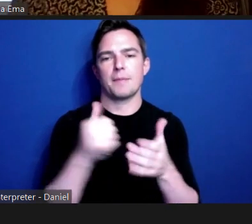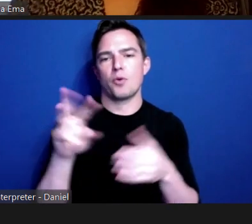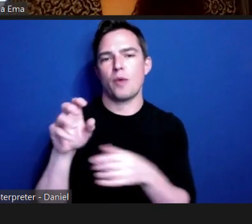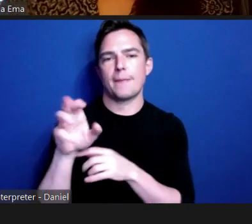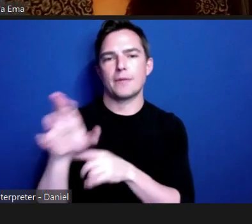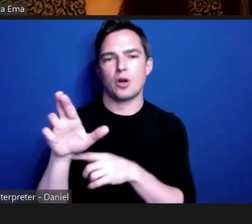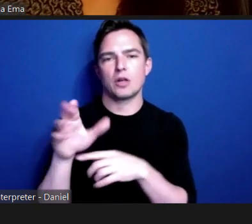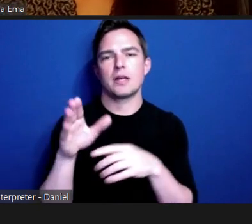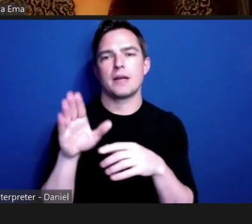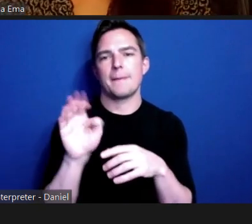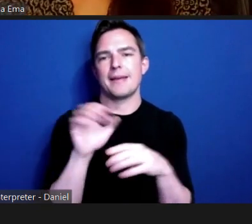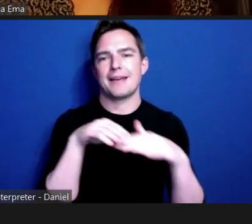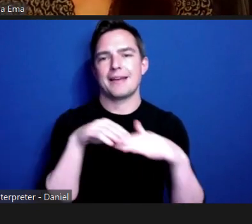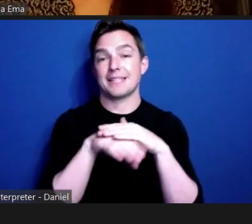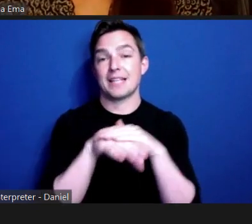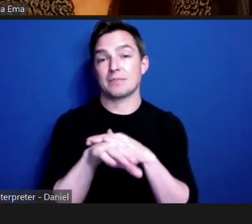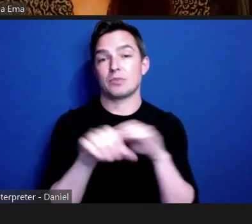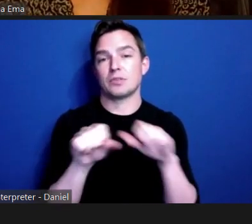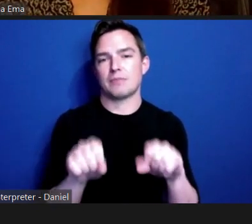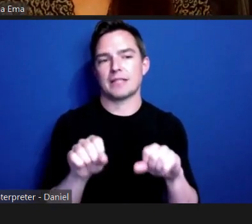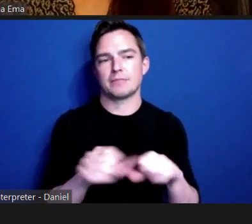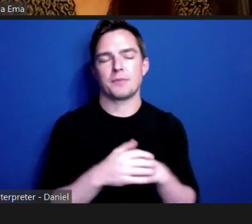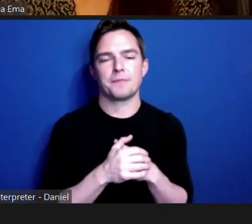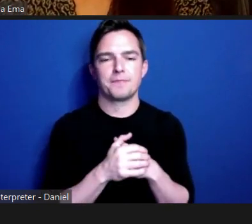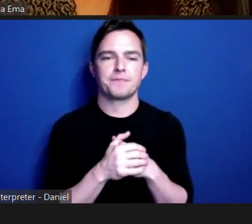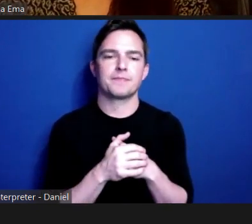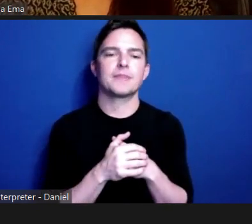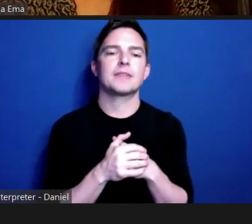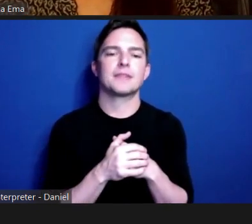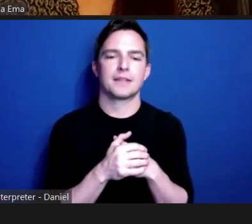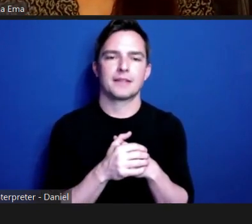as accessible as possible.